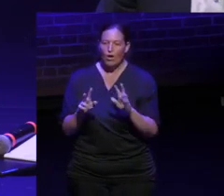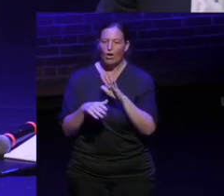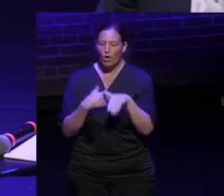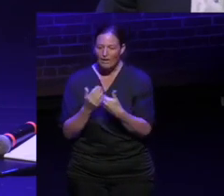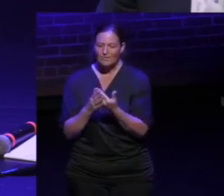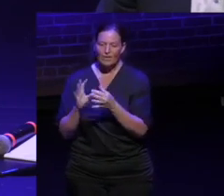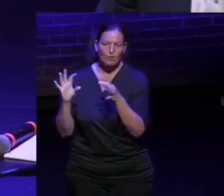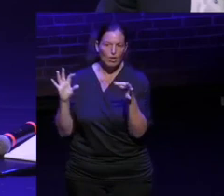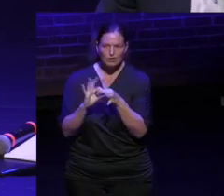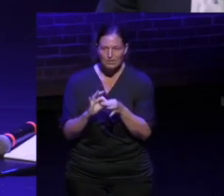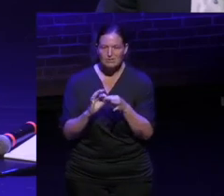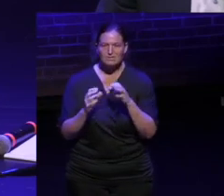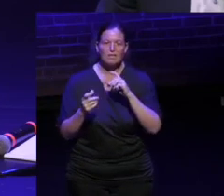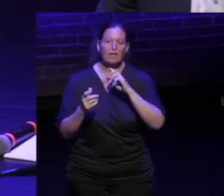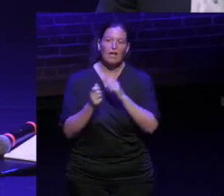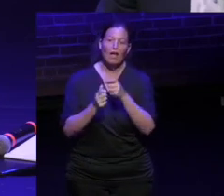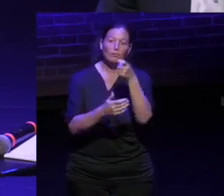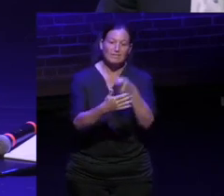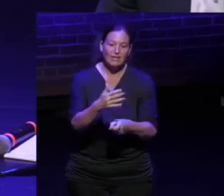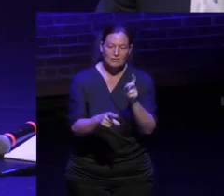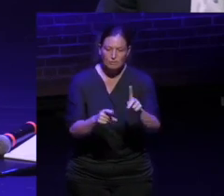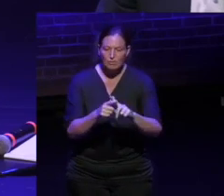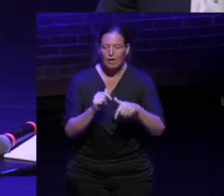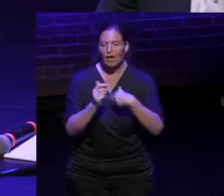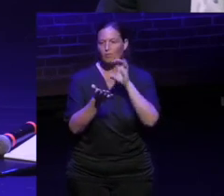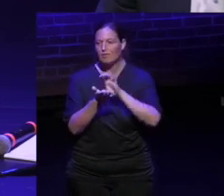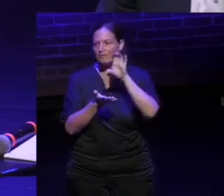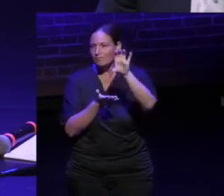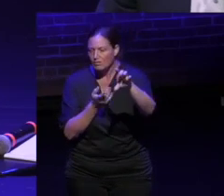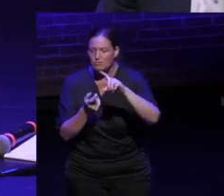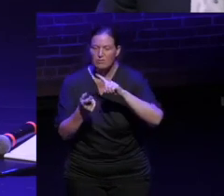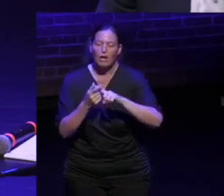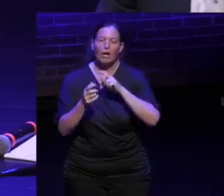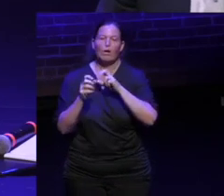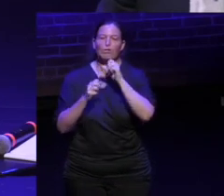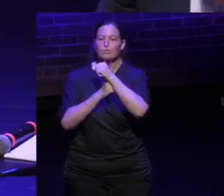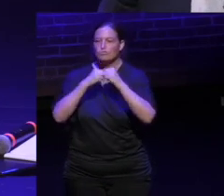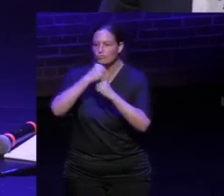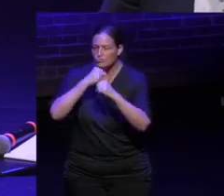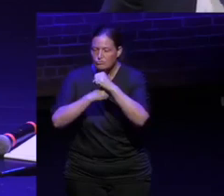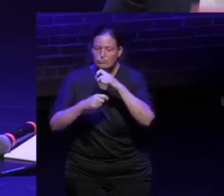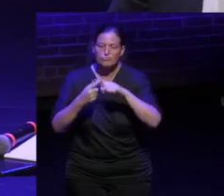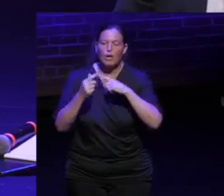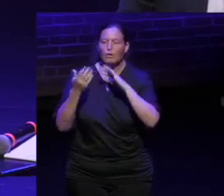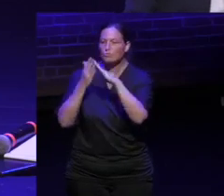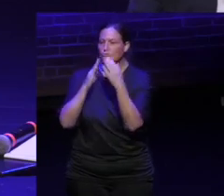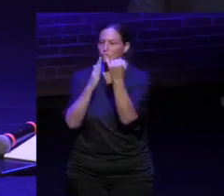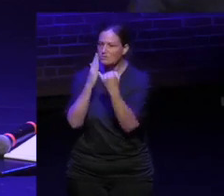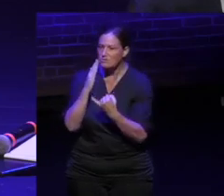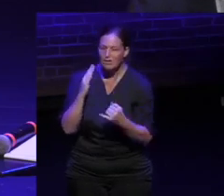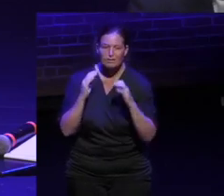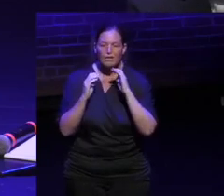interconnected. How we tax folks, how we think about investments, how we think about infrastructure, how we think about community design, and does it